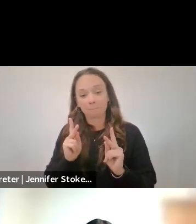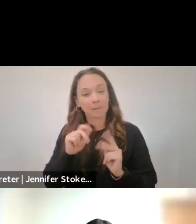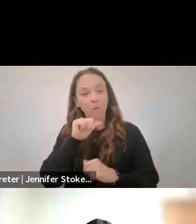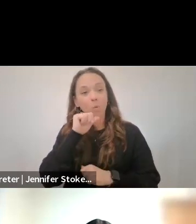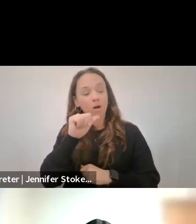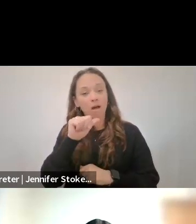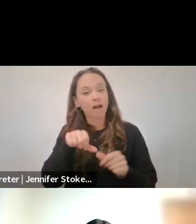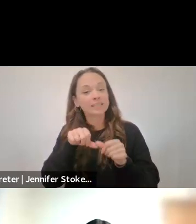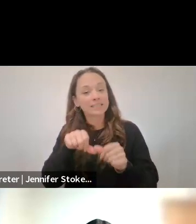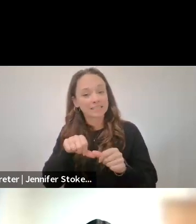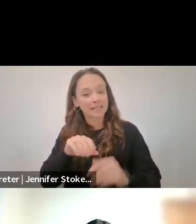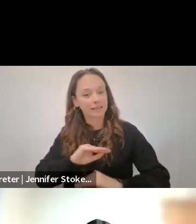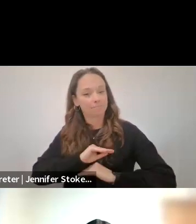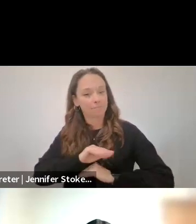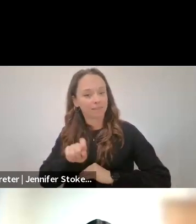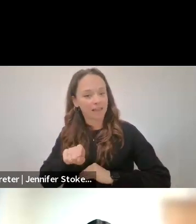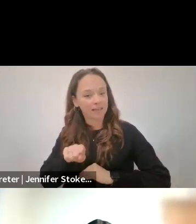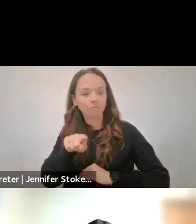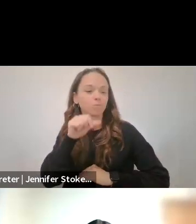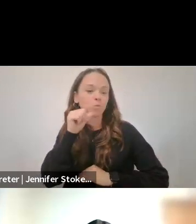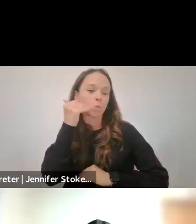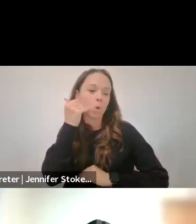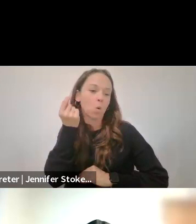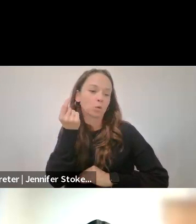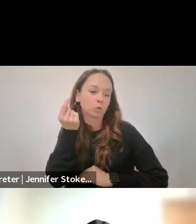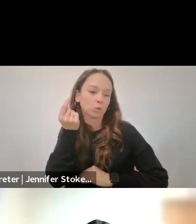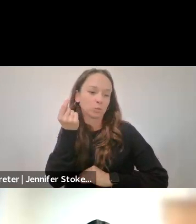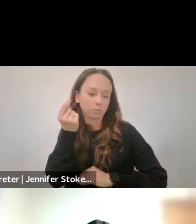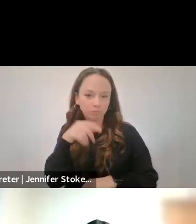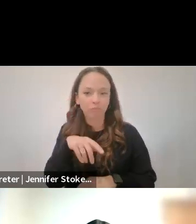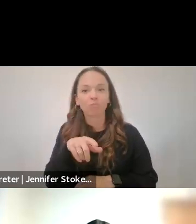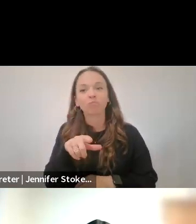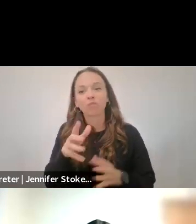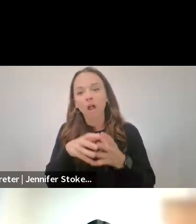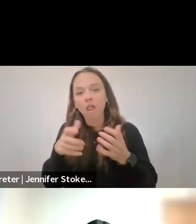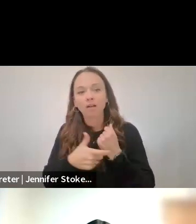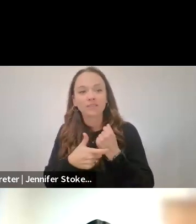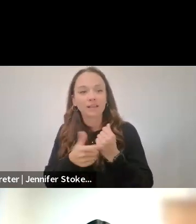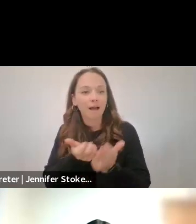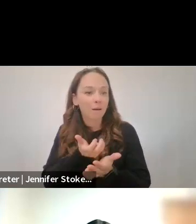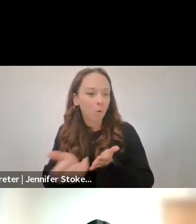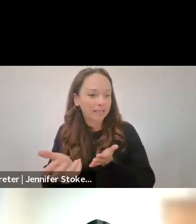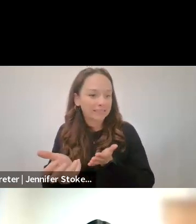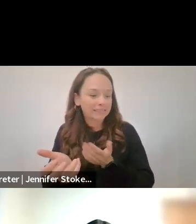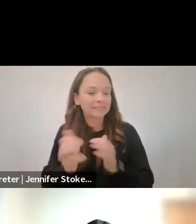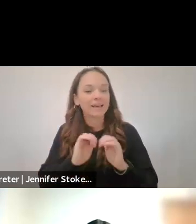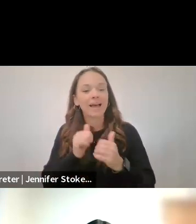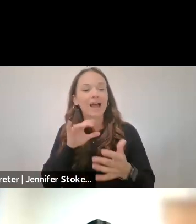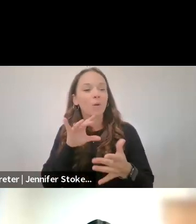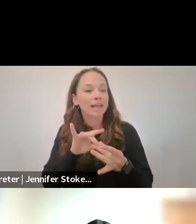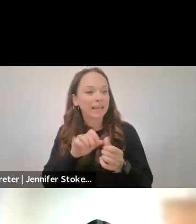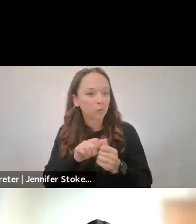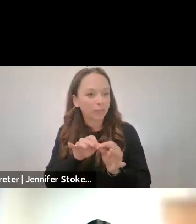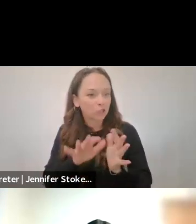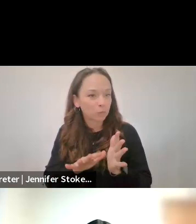meet the need. So they won't know what to do. A lot of time will be wasted trying to, how do I connect with an interpreter? What resources are available